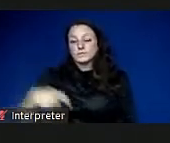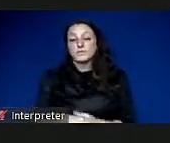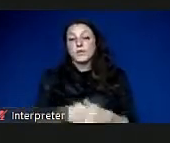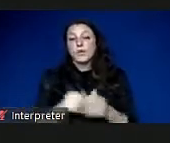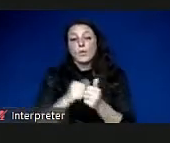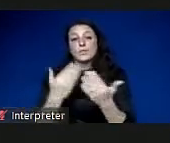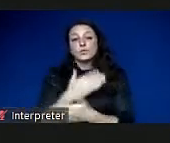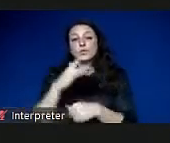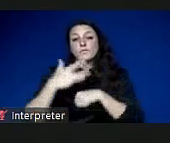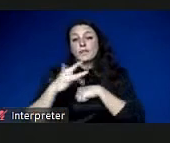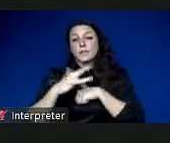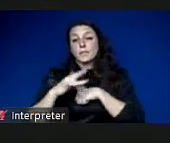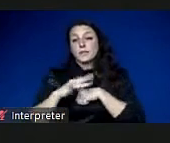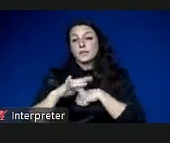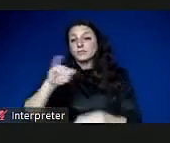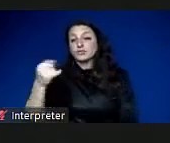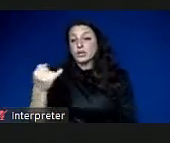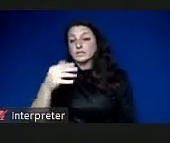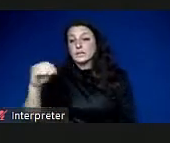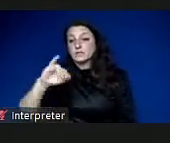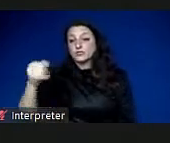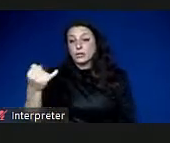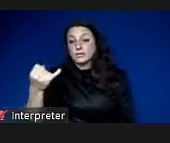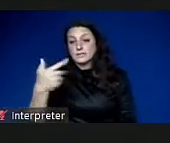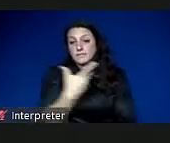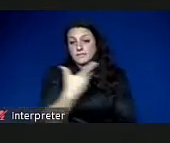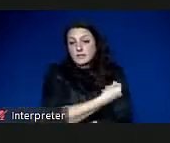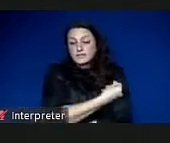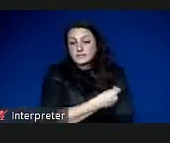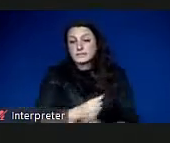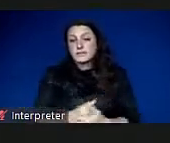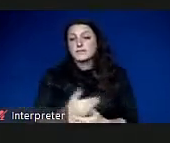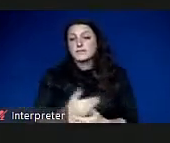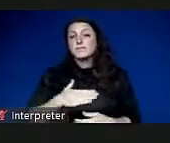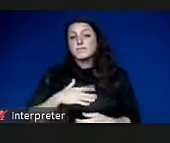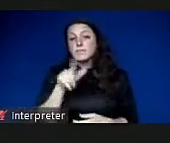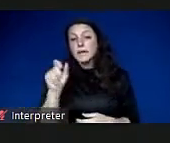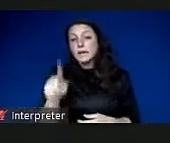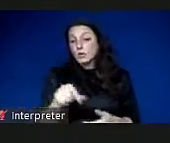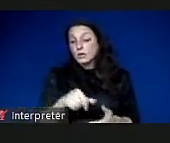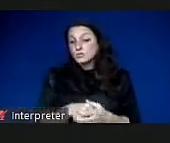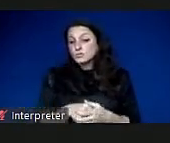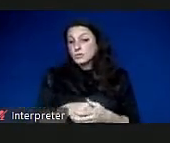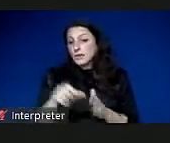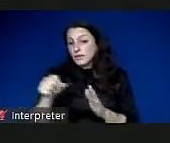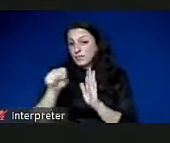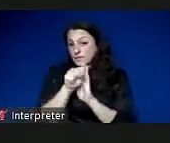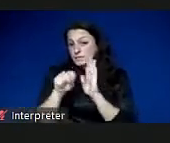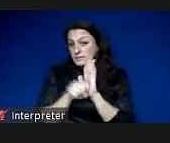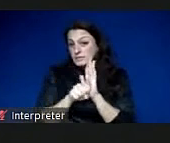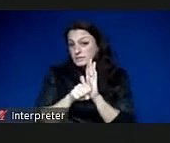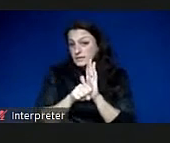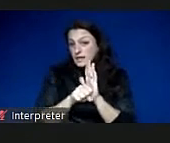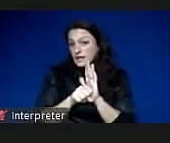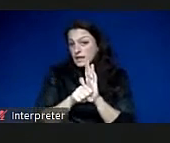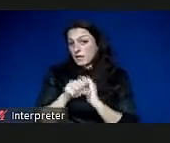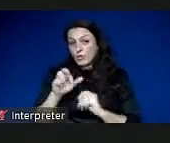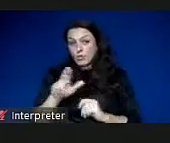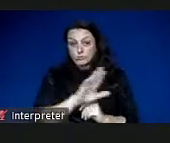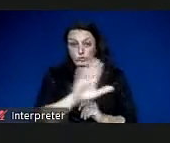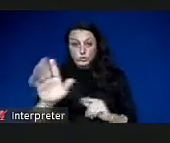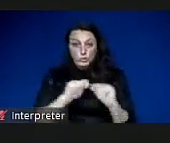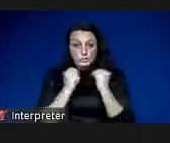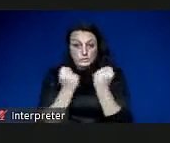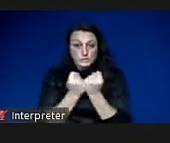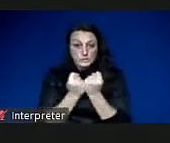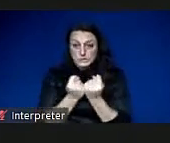of the Johnson & Johnson vaccine, my question is whether the state is and or your team